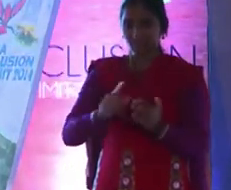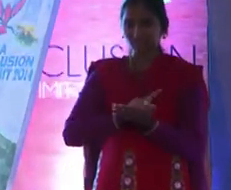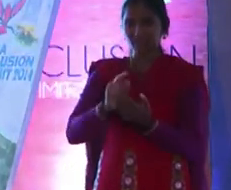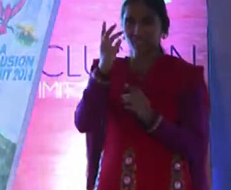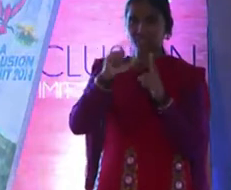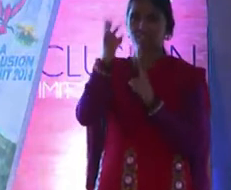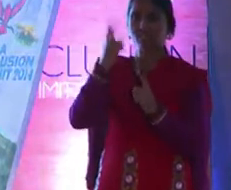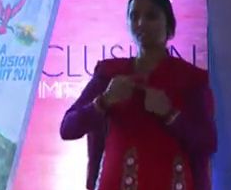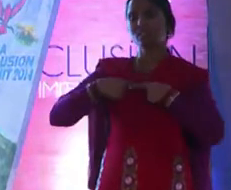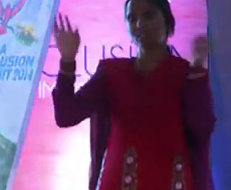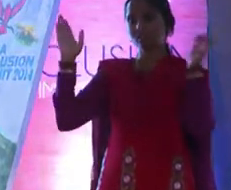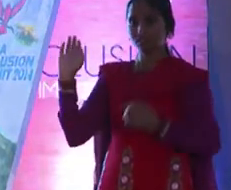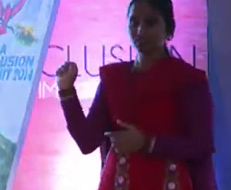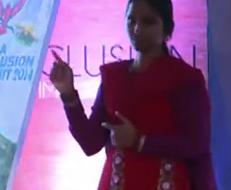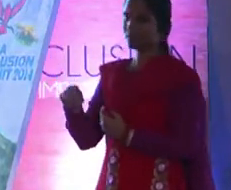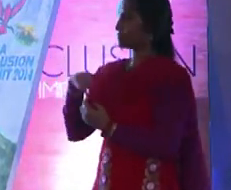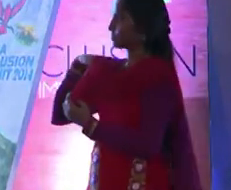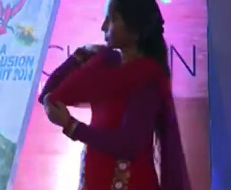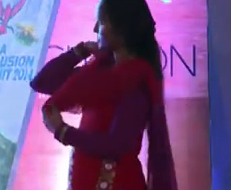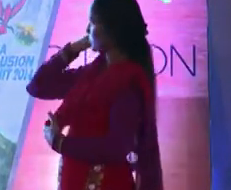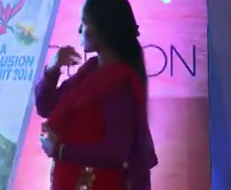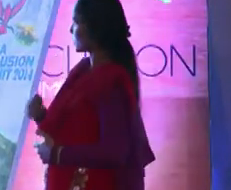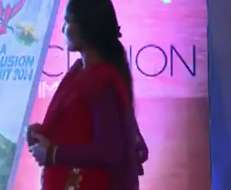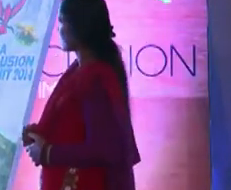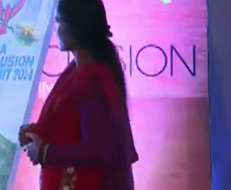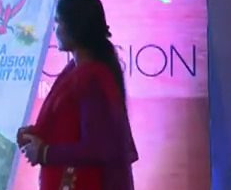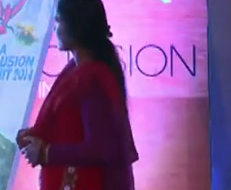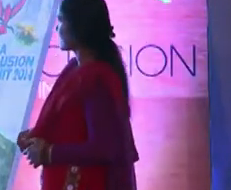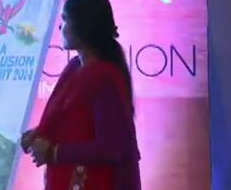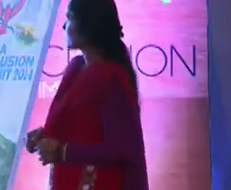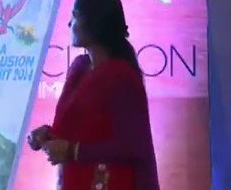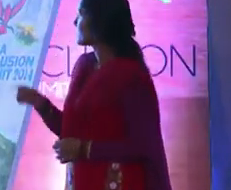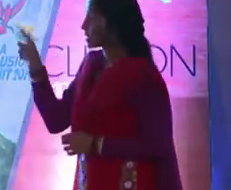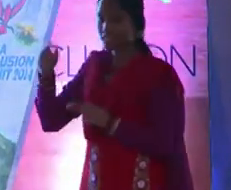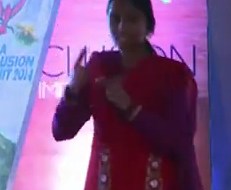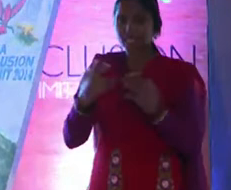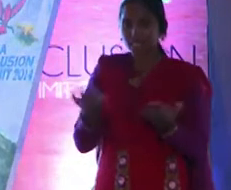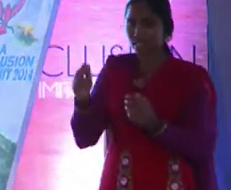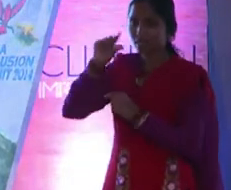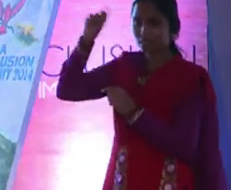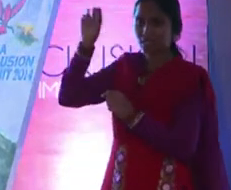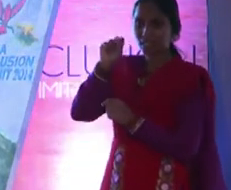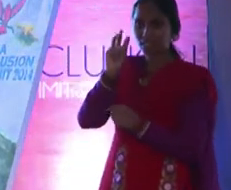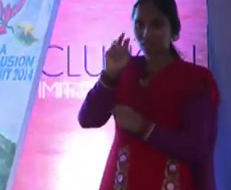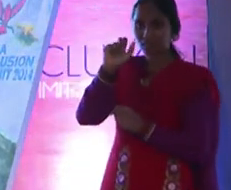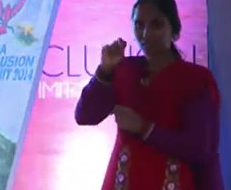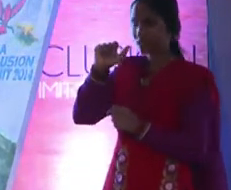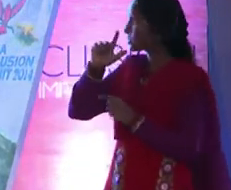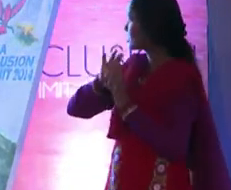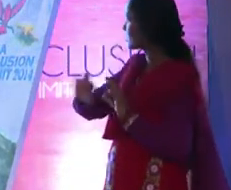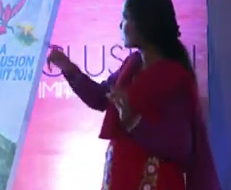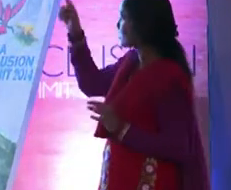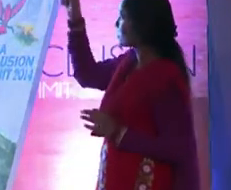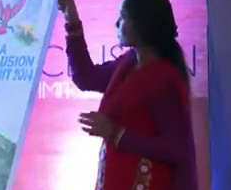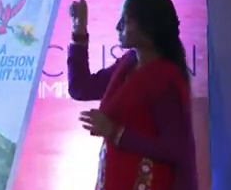information in one place. This website, which is called swavlamban.info, which will be our department's website in